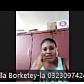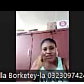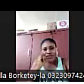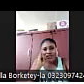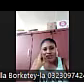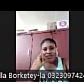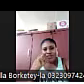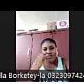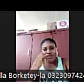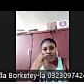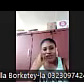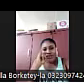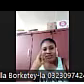J. J.